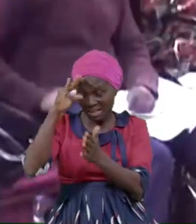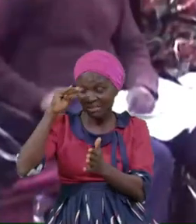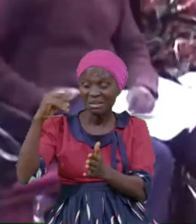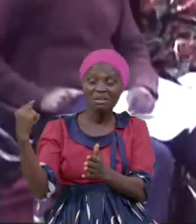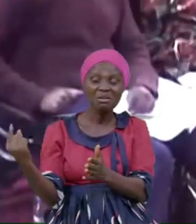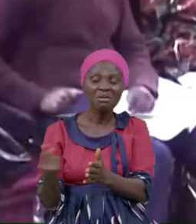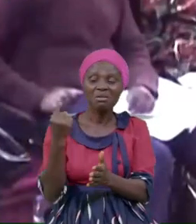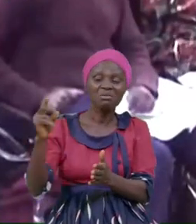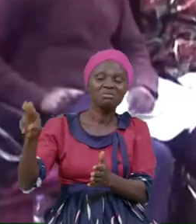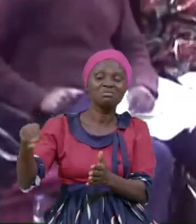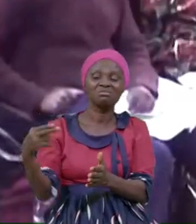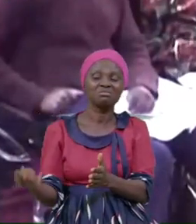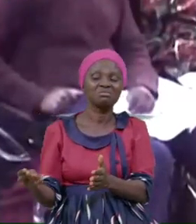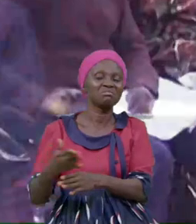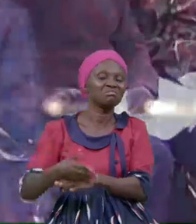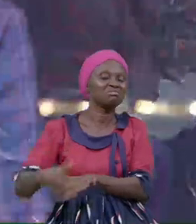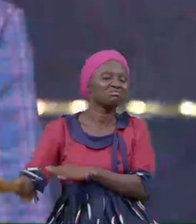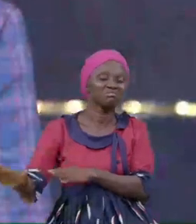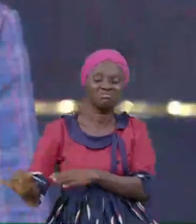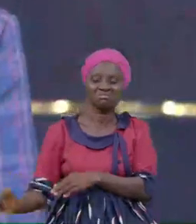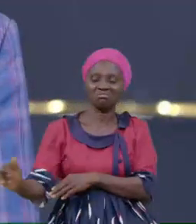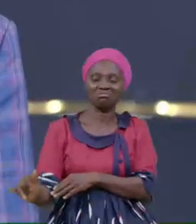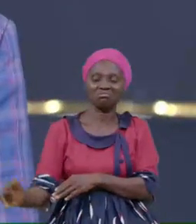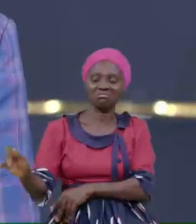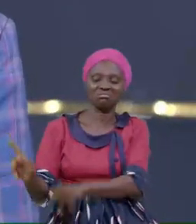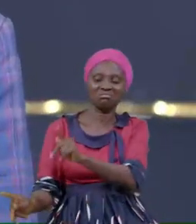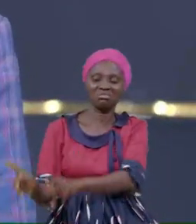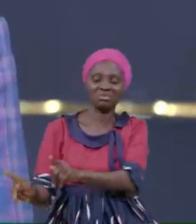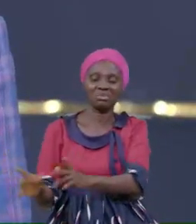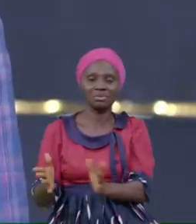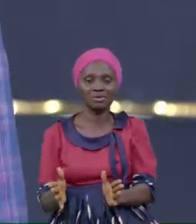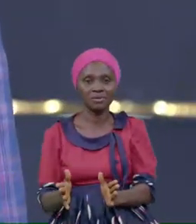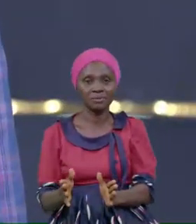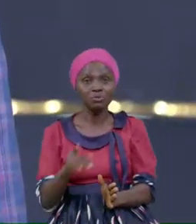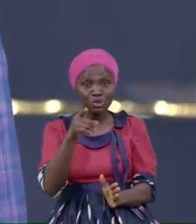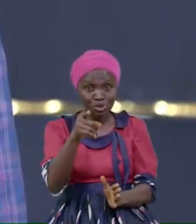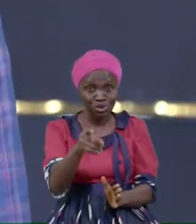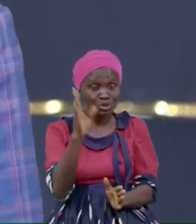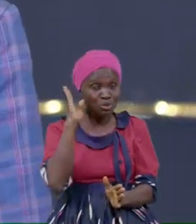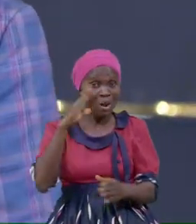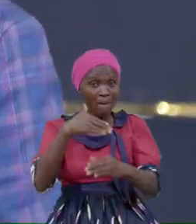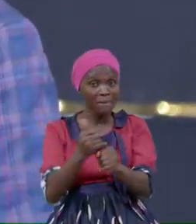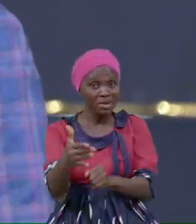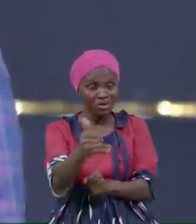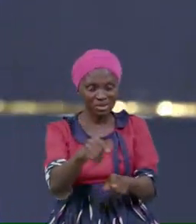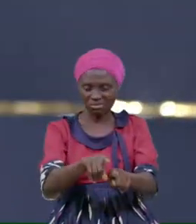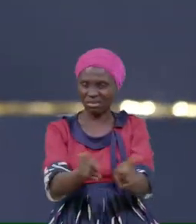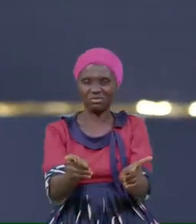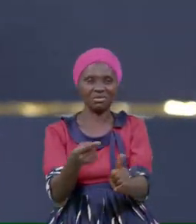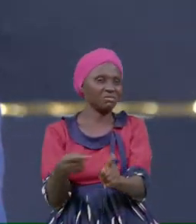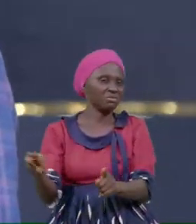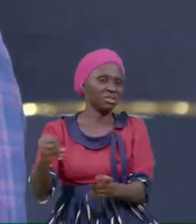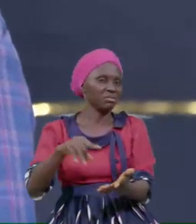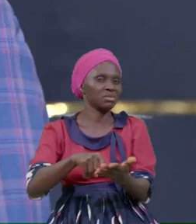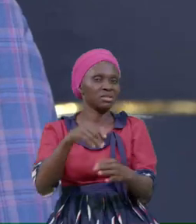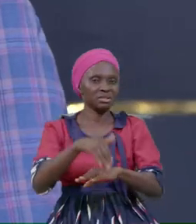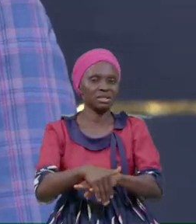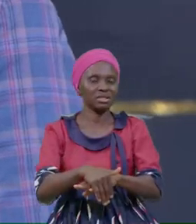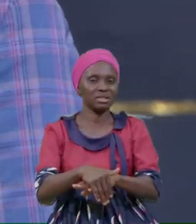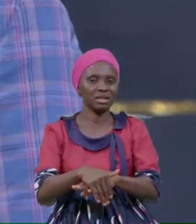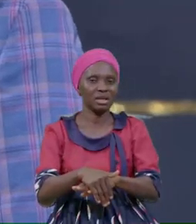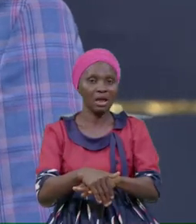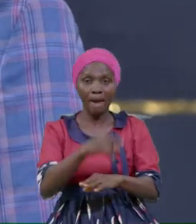wash away. Common people, you are going to distinguish yourself tonight by having the